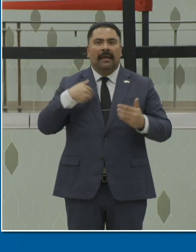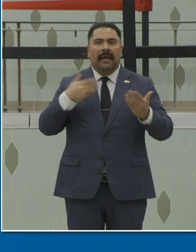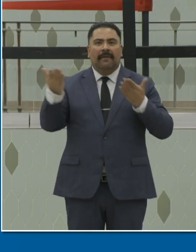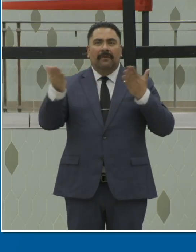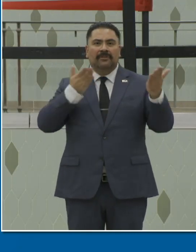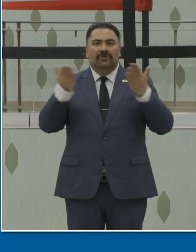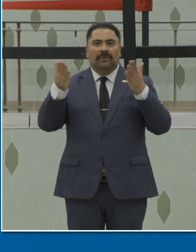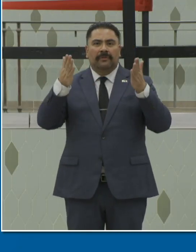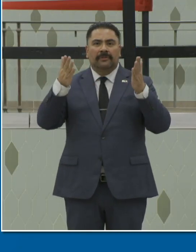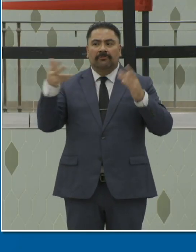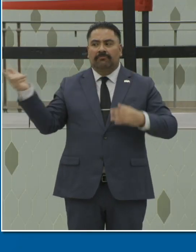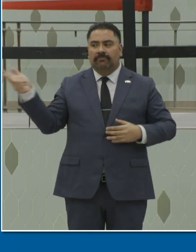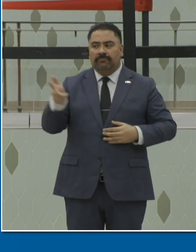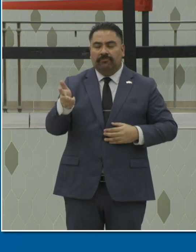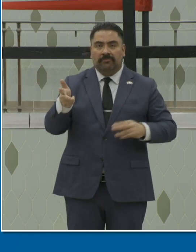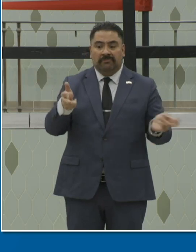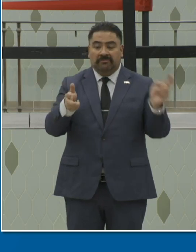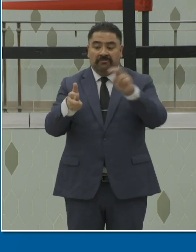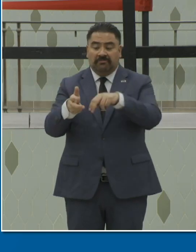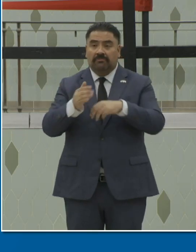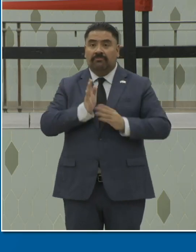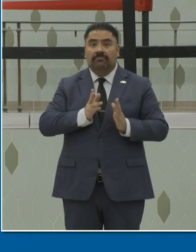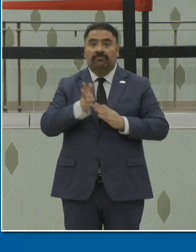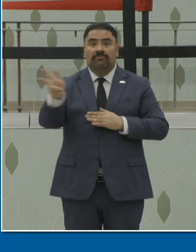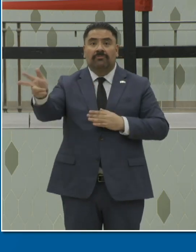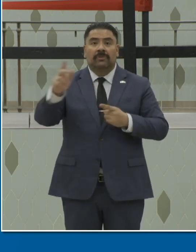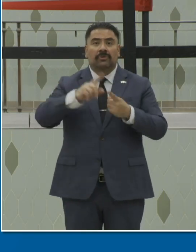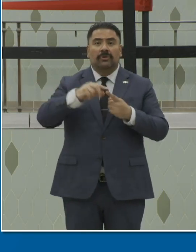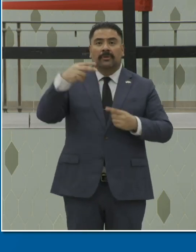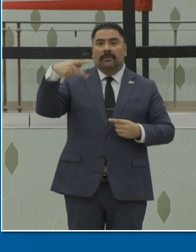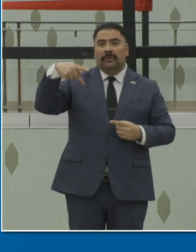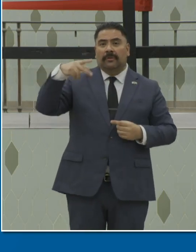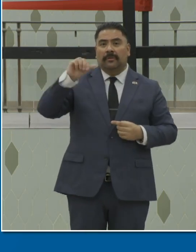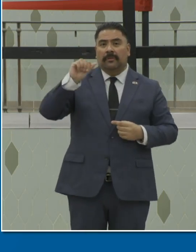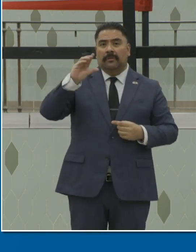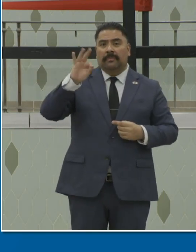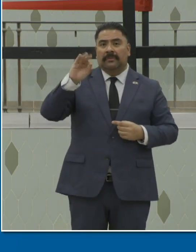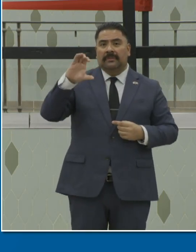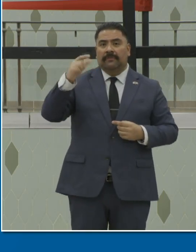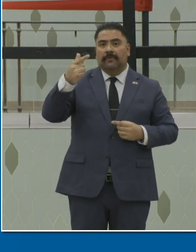service van come and pick me up and took me to Pacific Garden Mission that night.